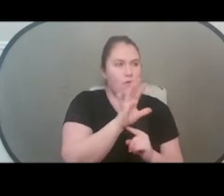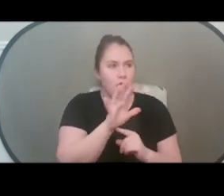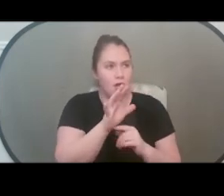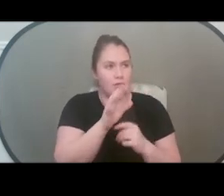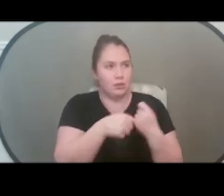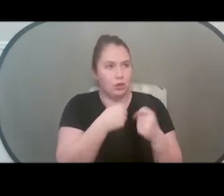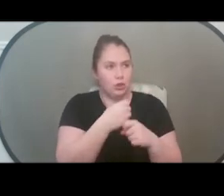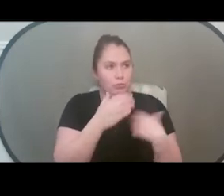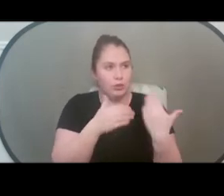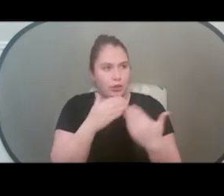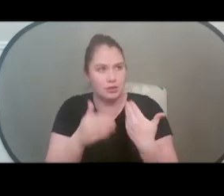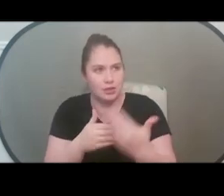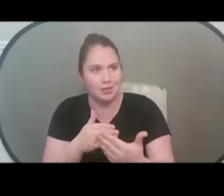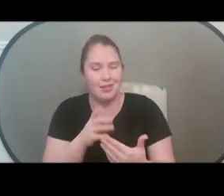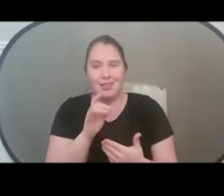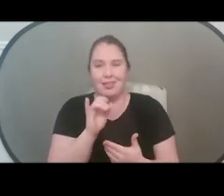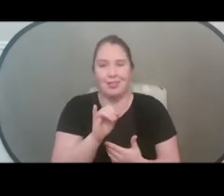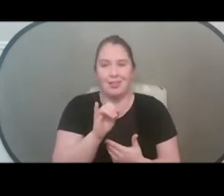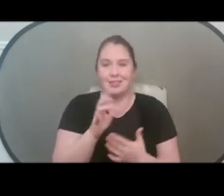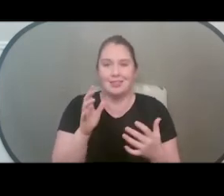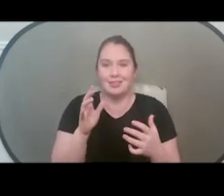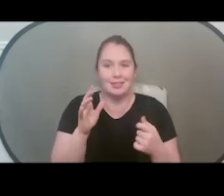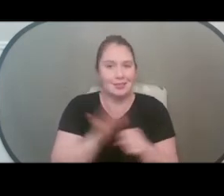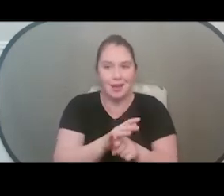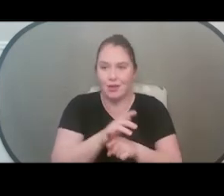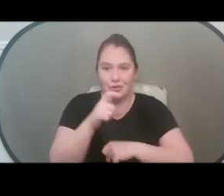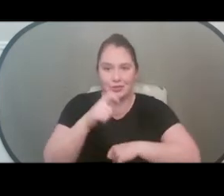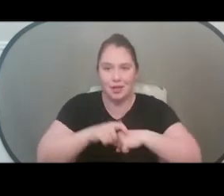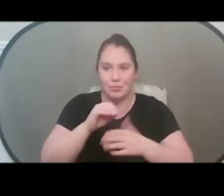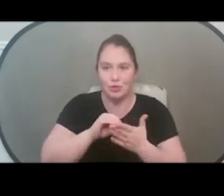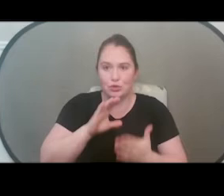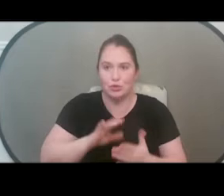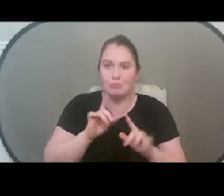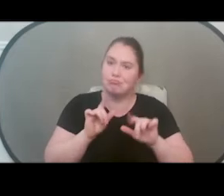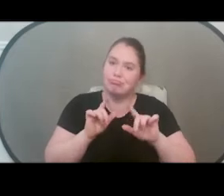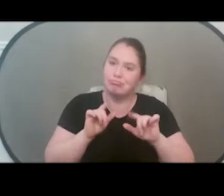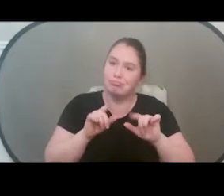mean, that's a whole kid's high school career of being disrupted.